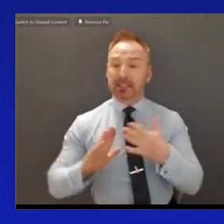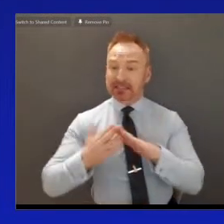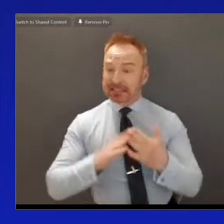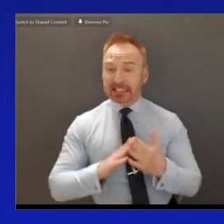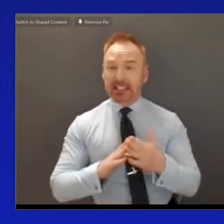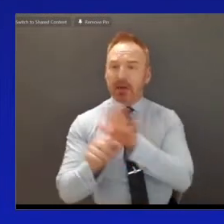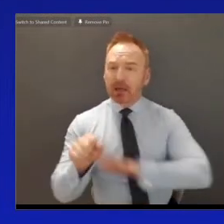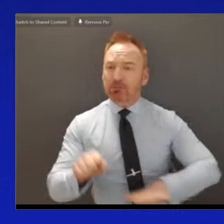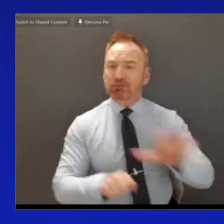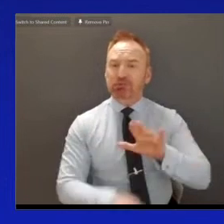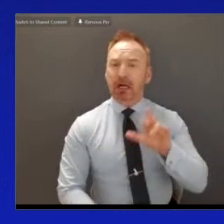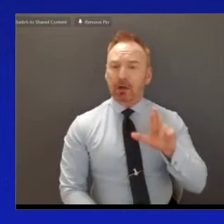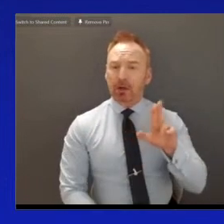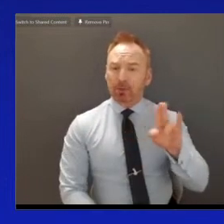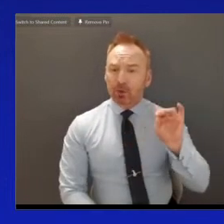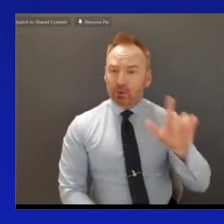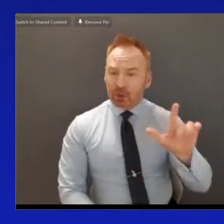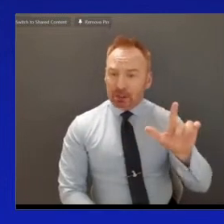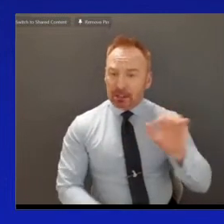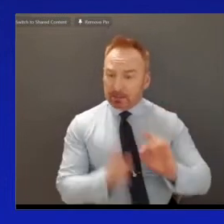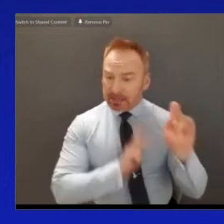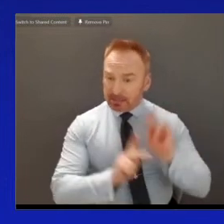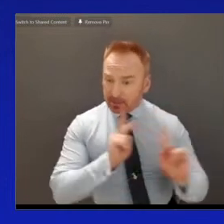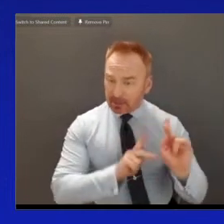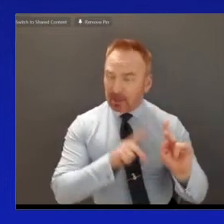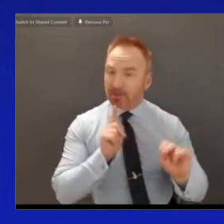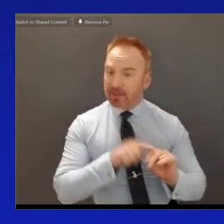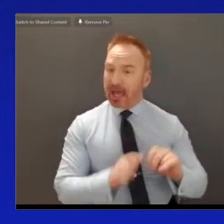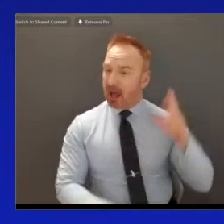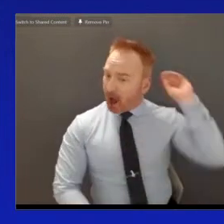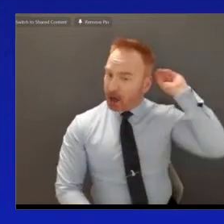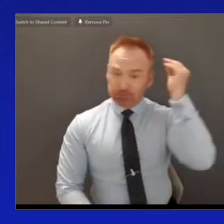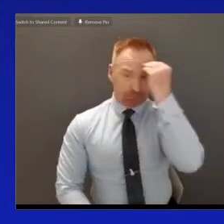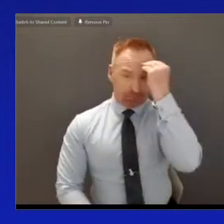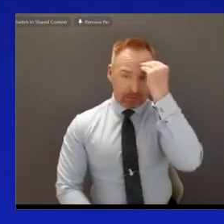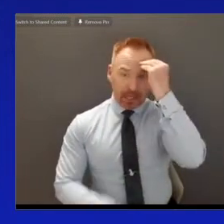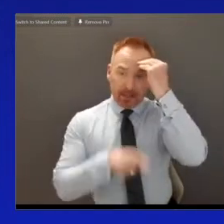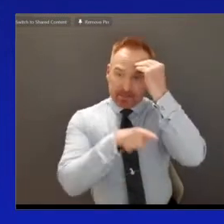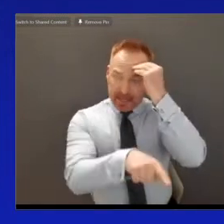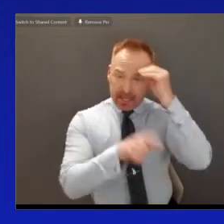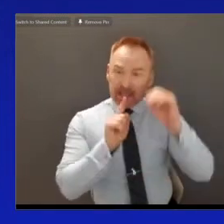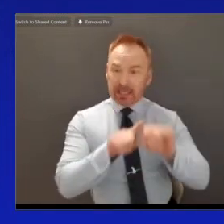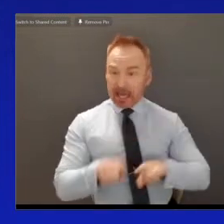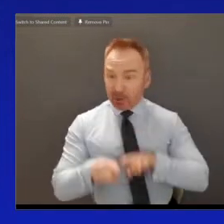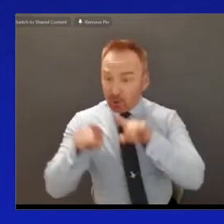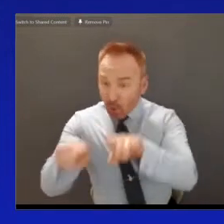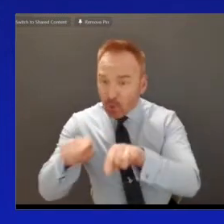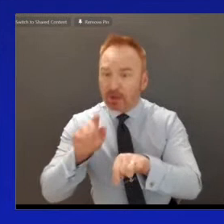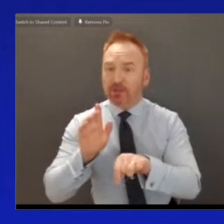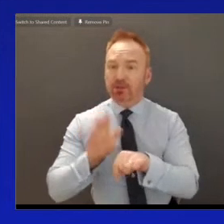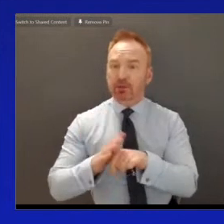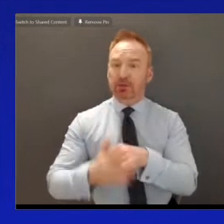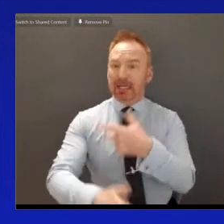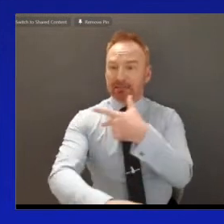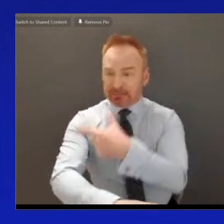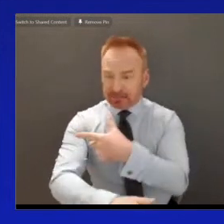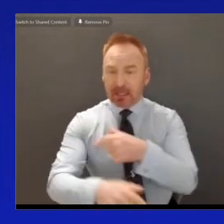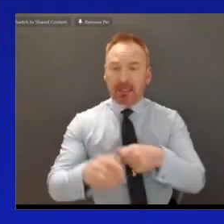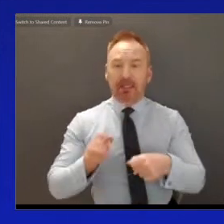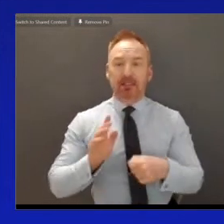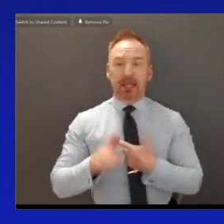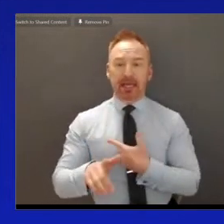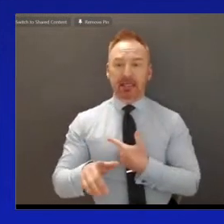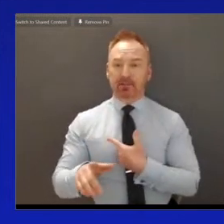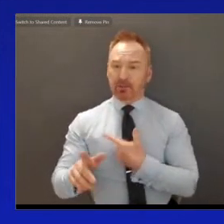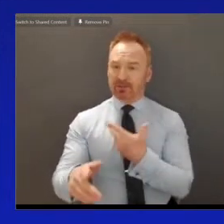of the challenge potentially to get into a site that is stood up at a fixed site. And so again,